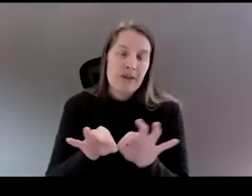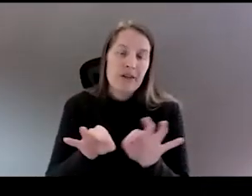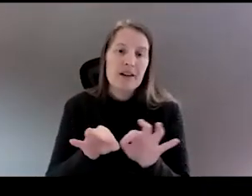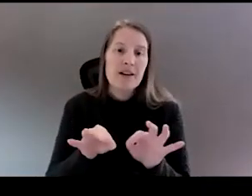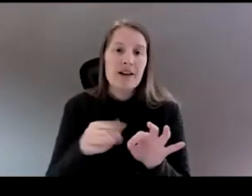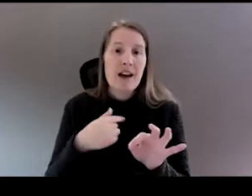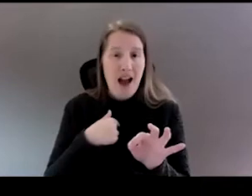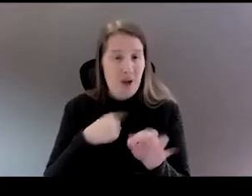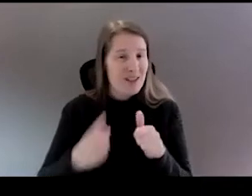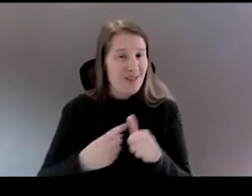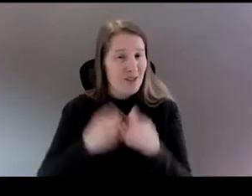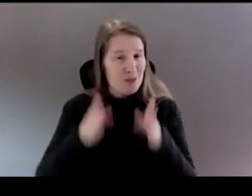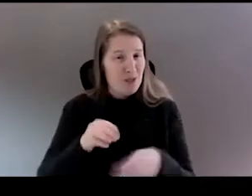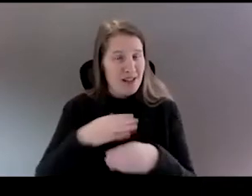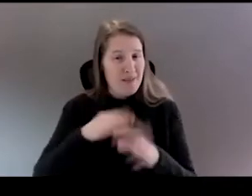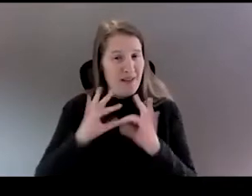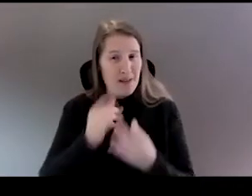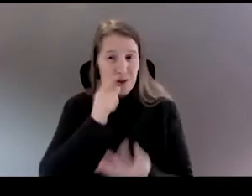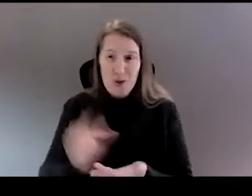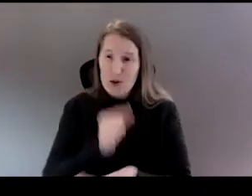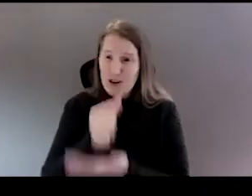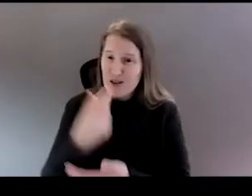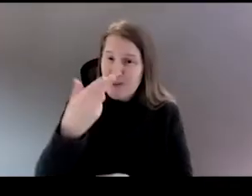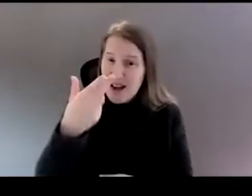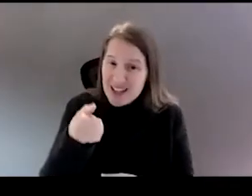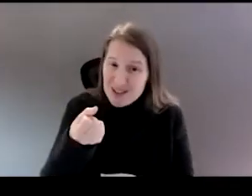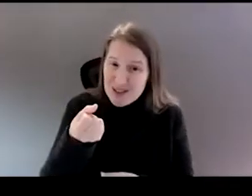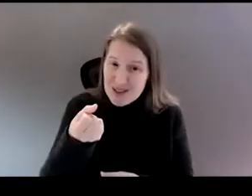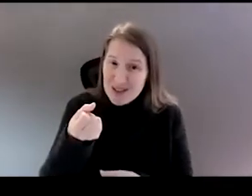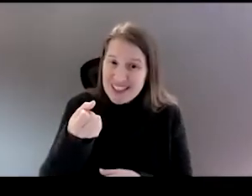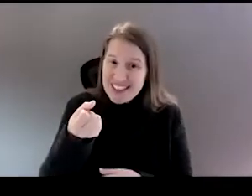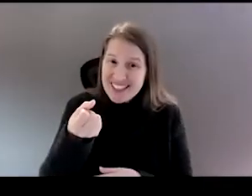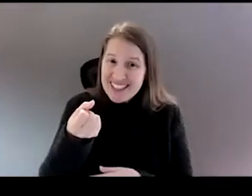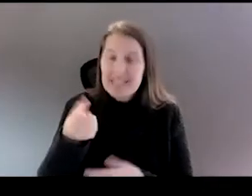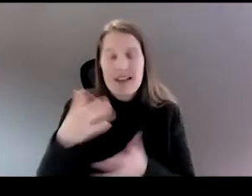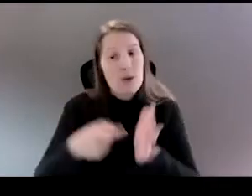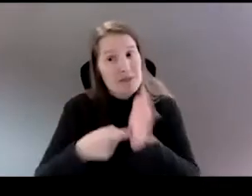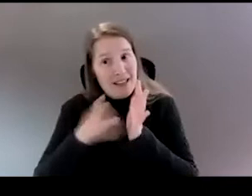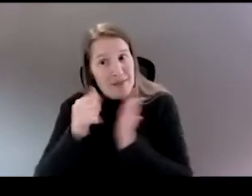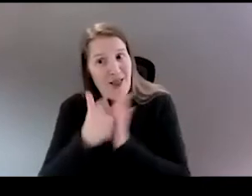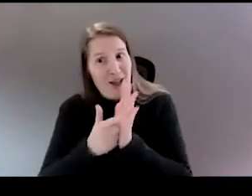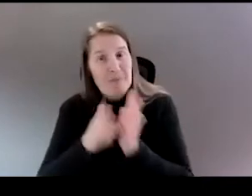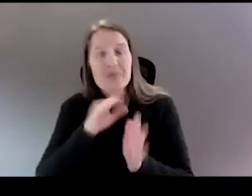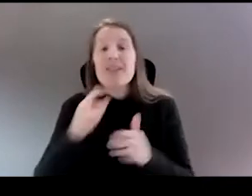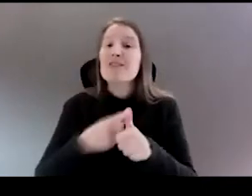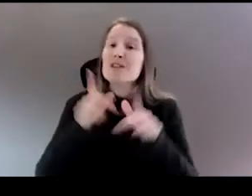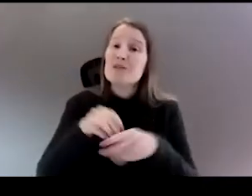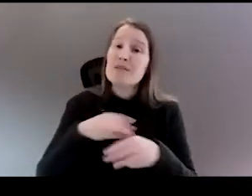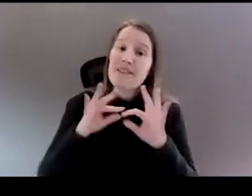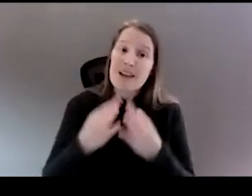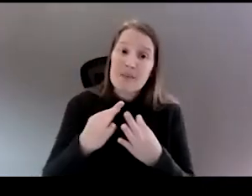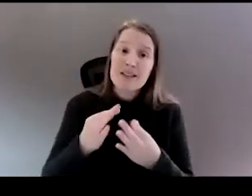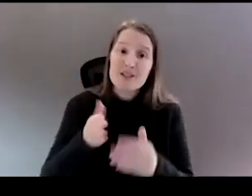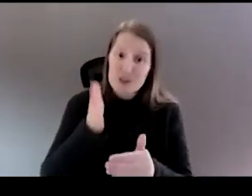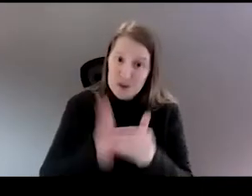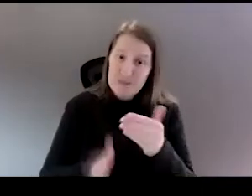family graduating from high school, because it was mandated by law. But I was also the first person in my family to complete college, and